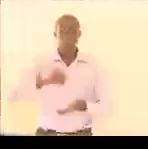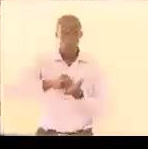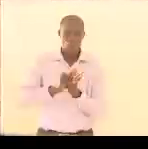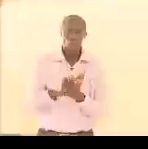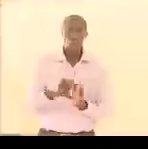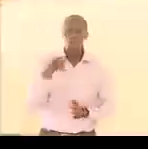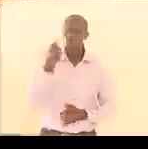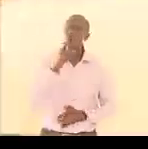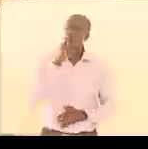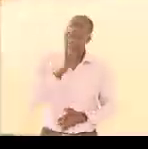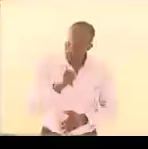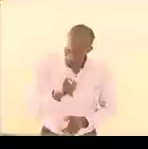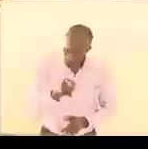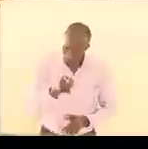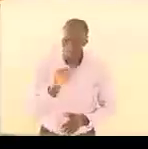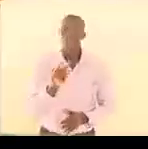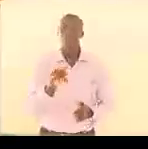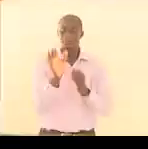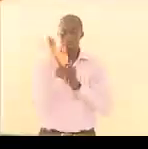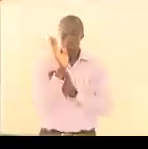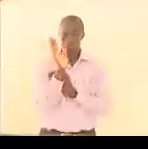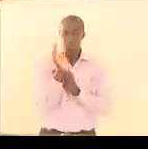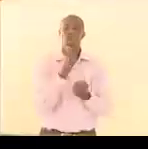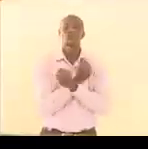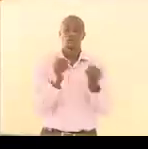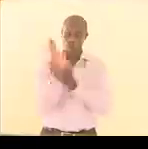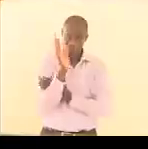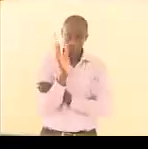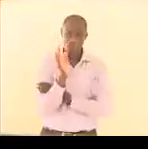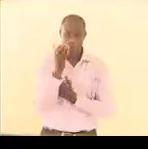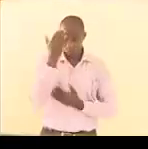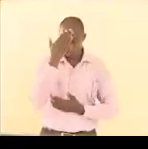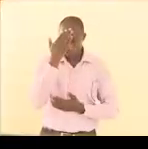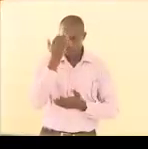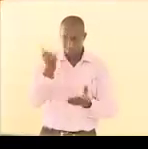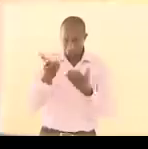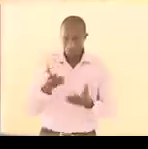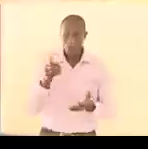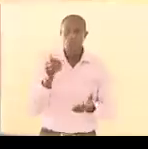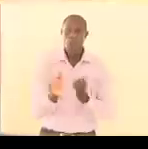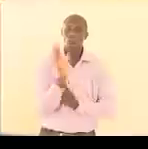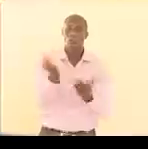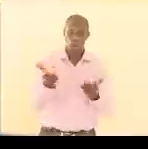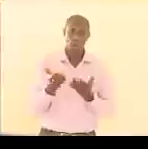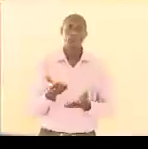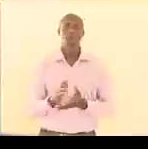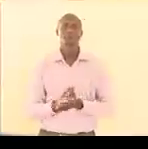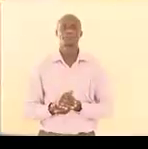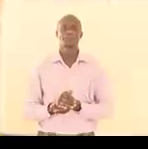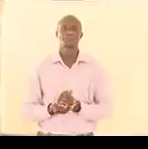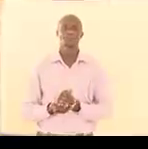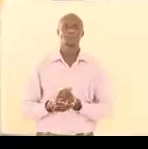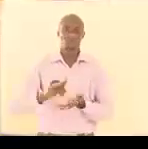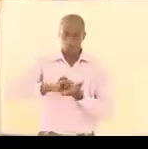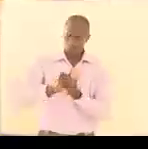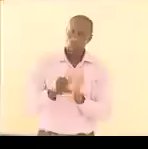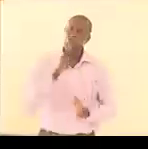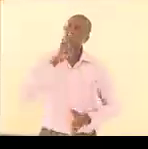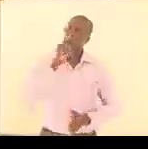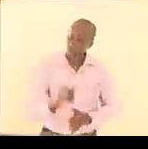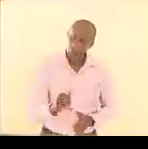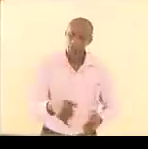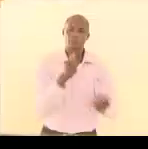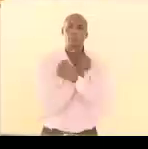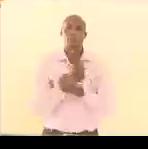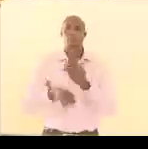You mean those who truly love God know what God wants of us, right? Yes, Father. Uh-huh. So that is the caveat. Those